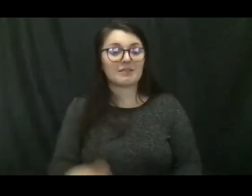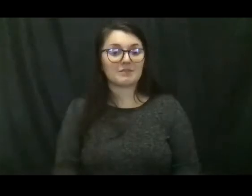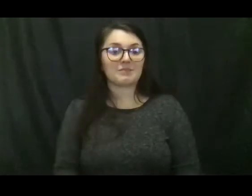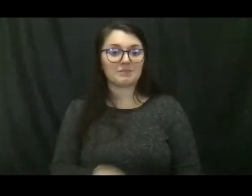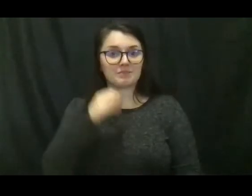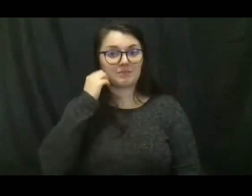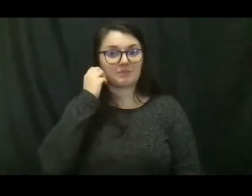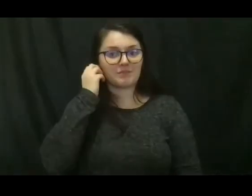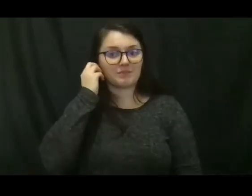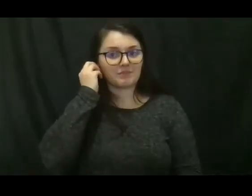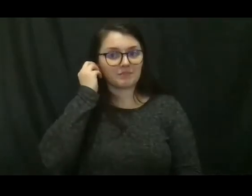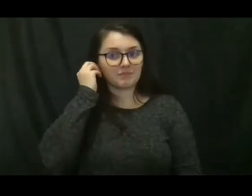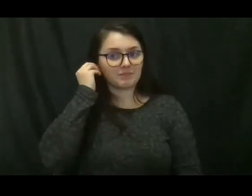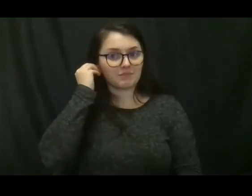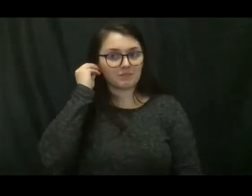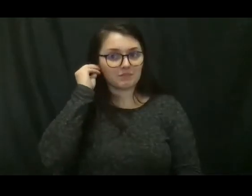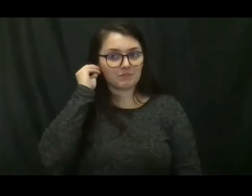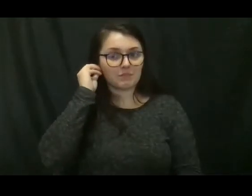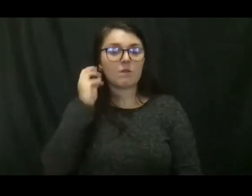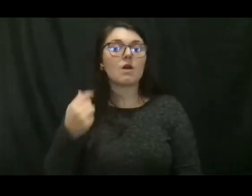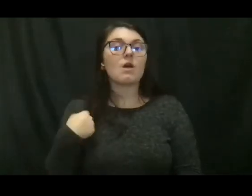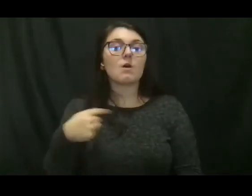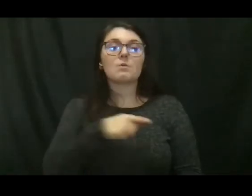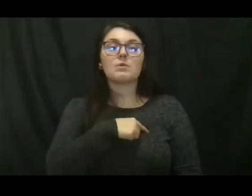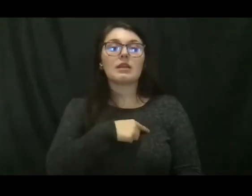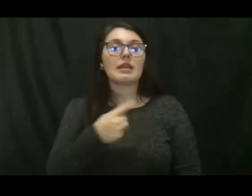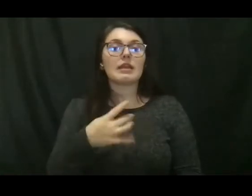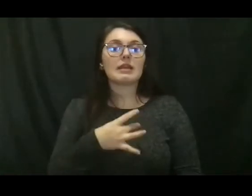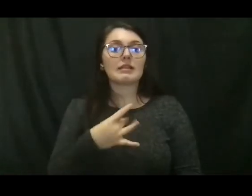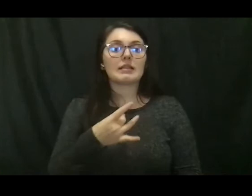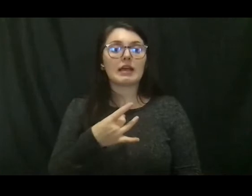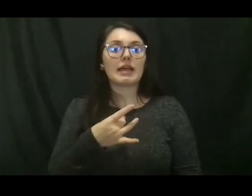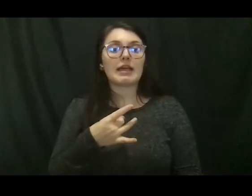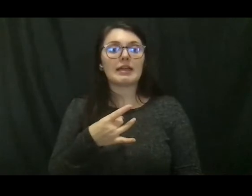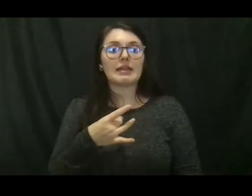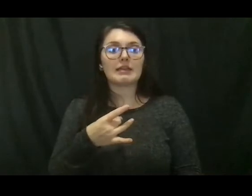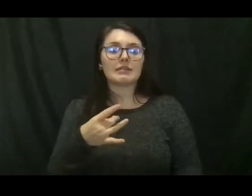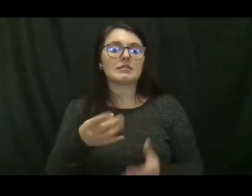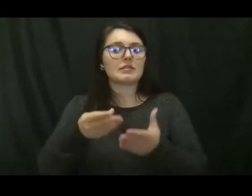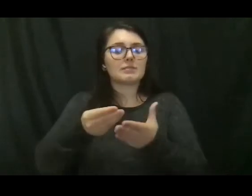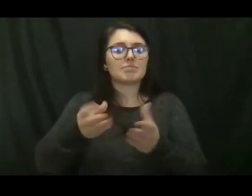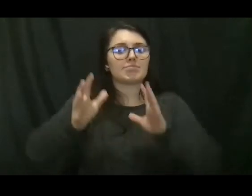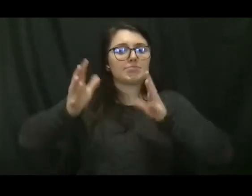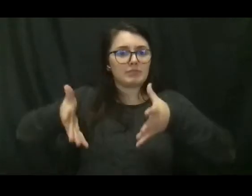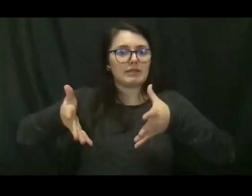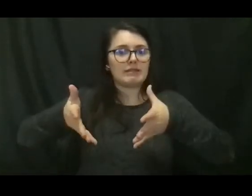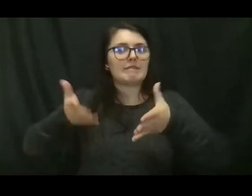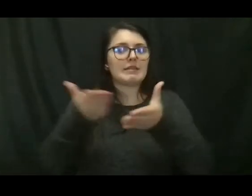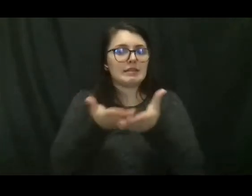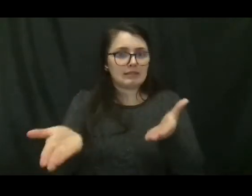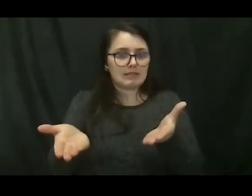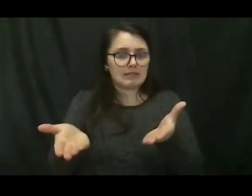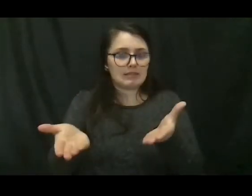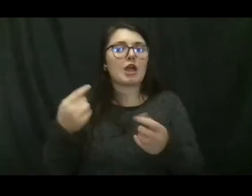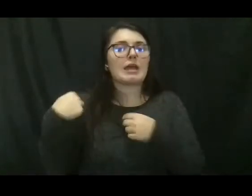that can live out here until they get purchased. Yes. So, and then if things do, you